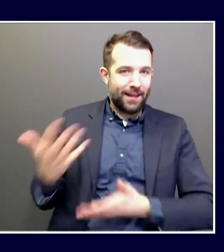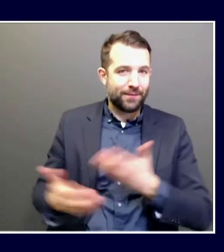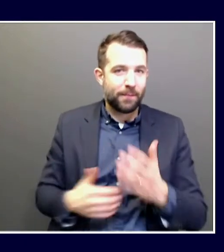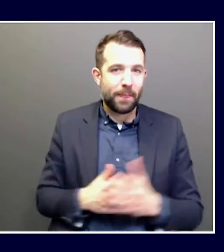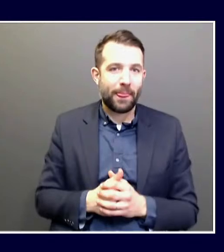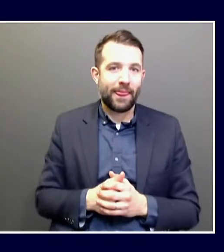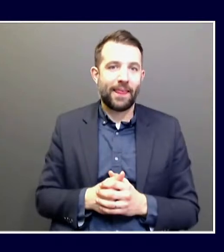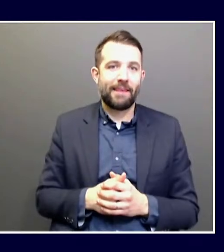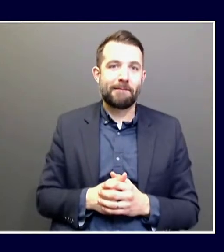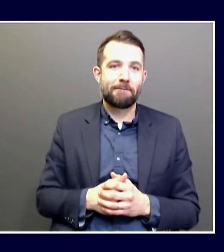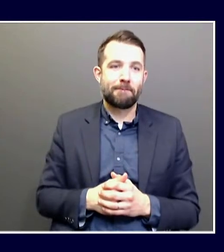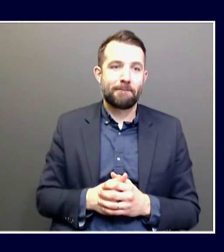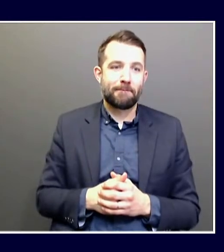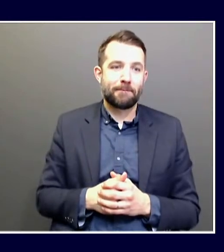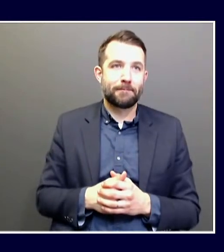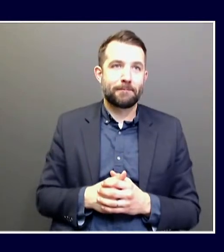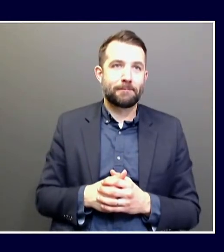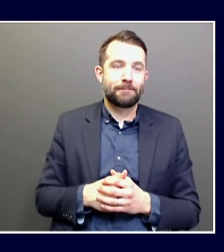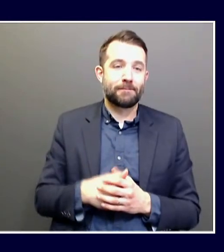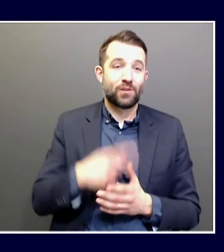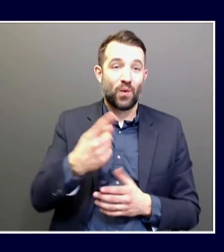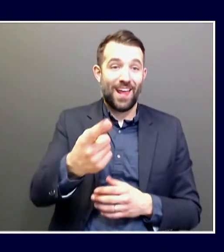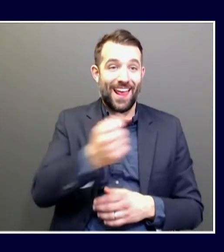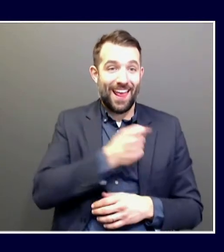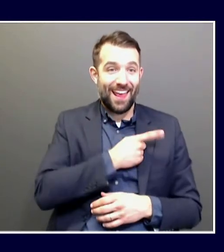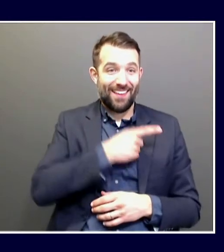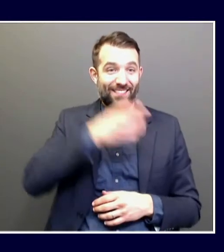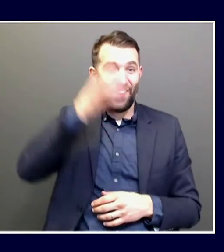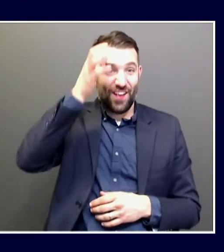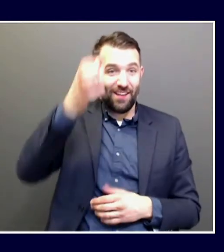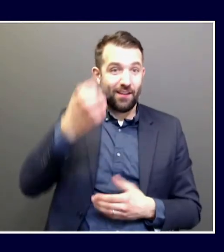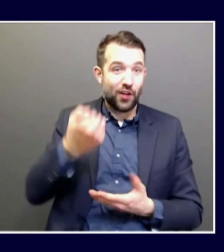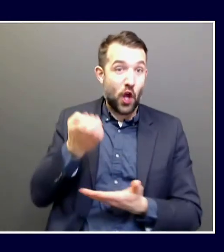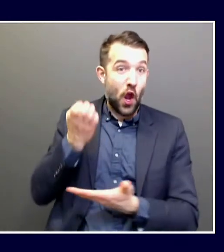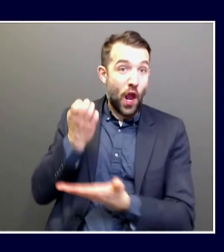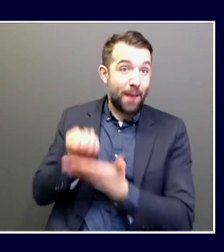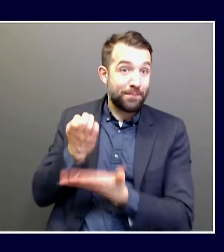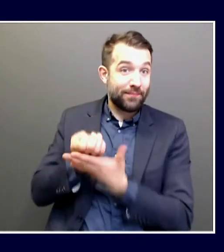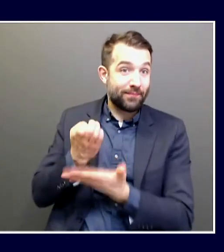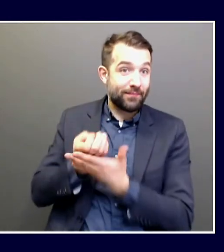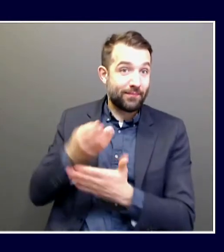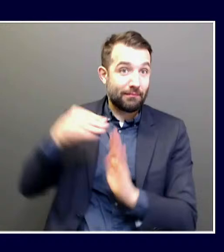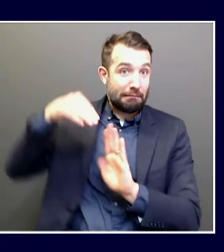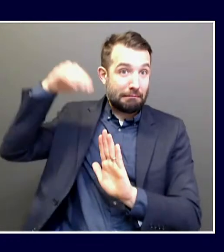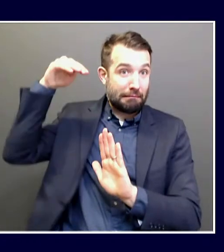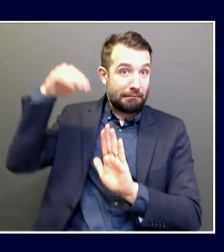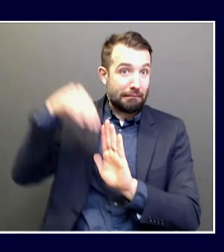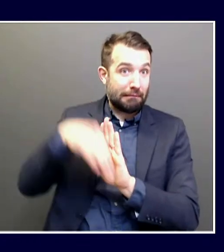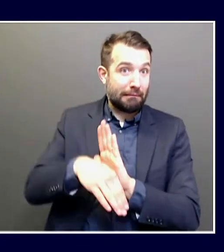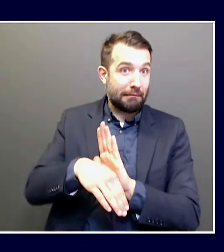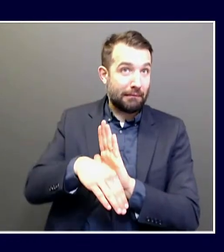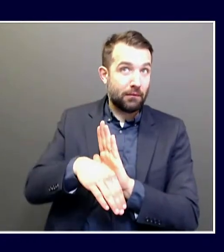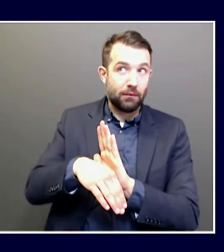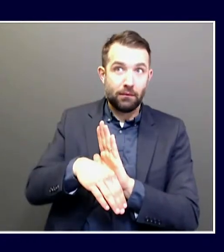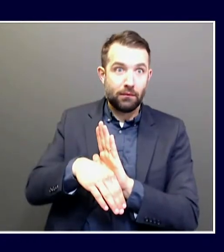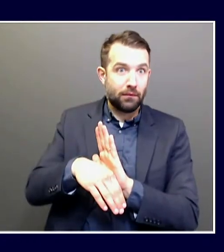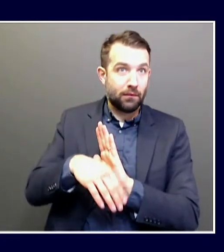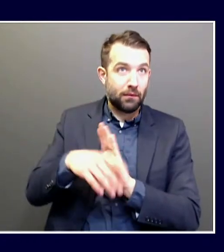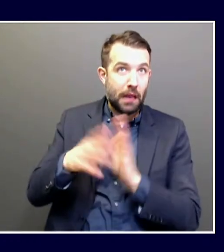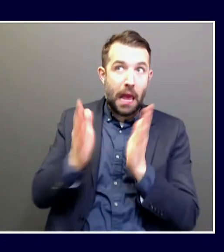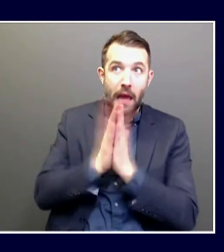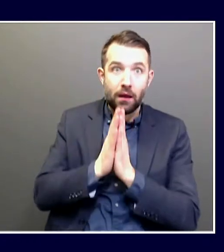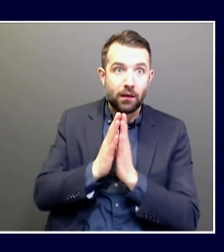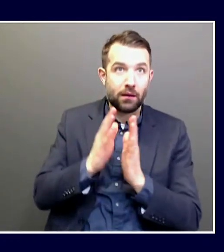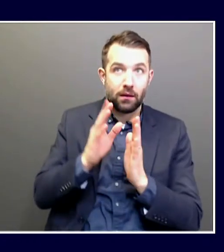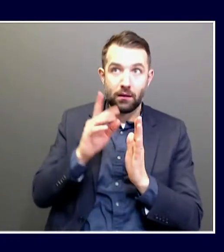that when economic times are rough, it's commonplace to ask economists, are we in a recession yet? Are we in a depression yet? It's